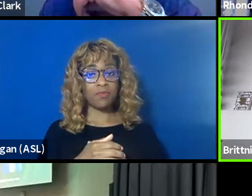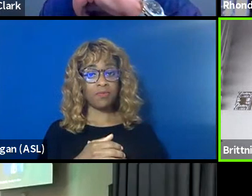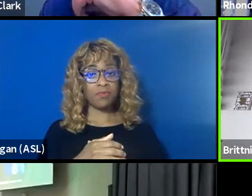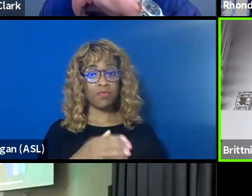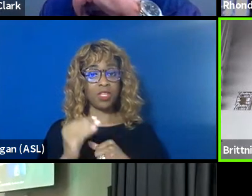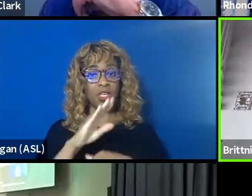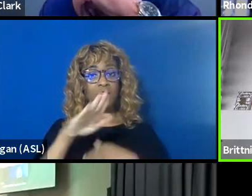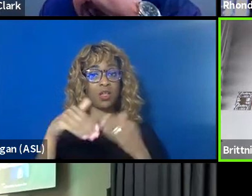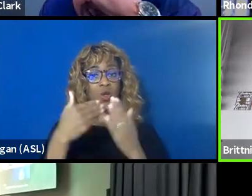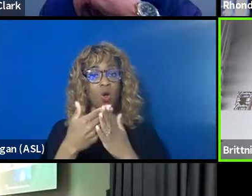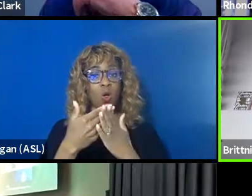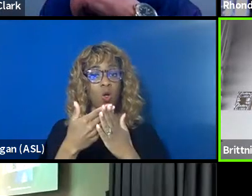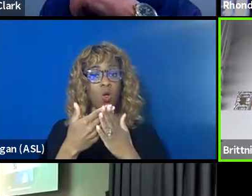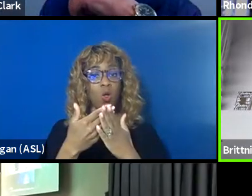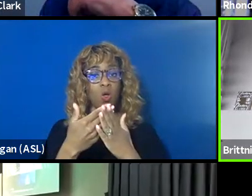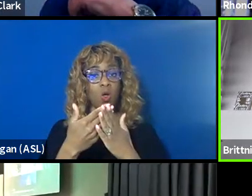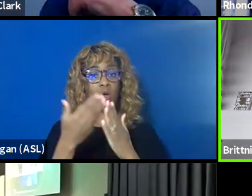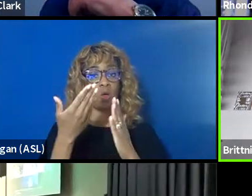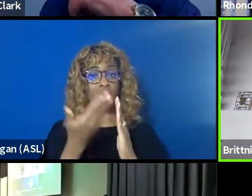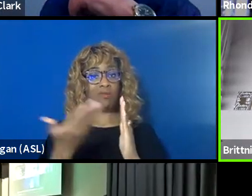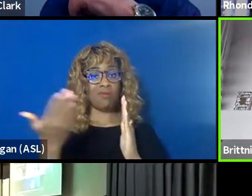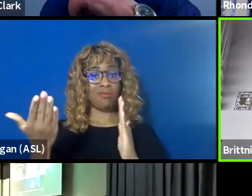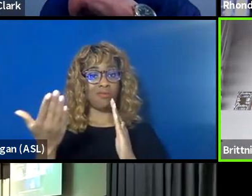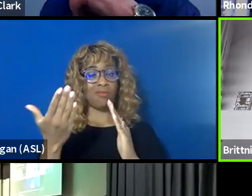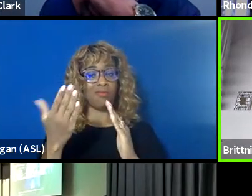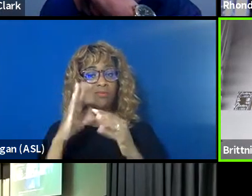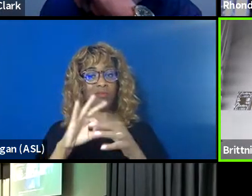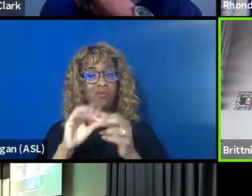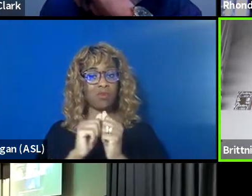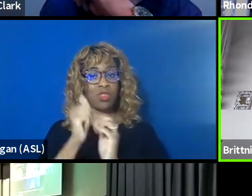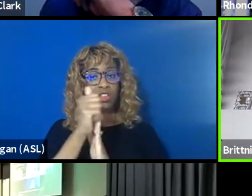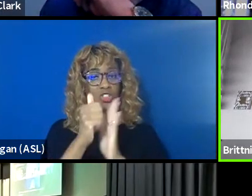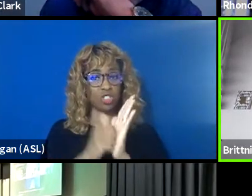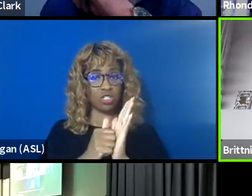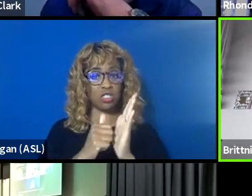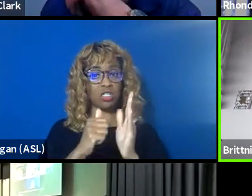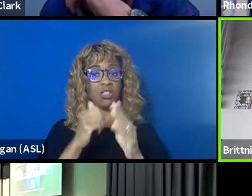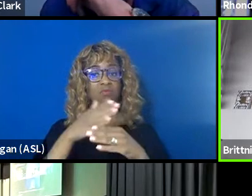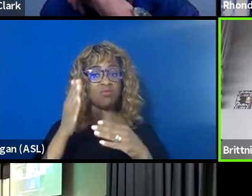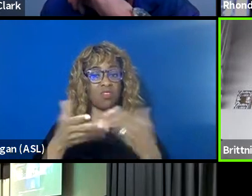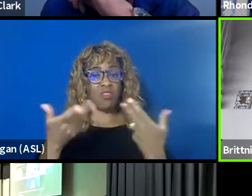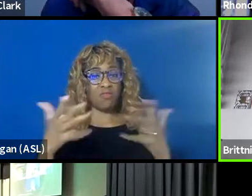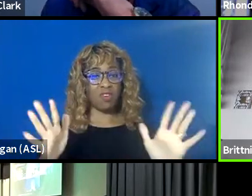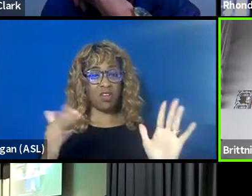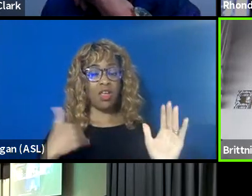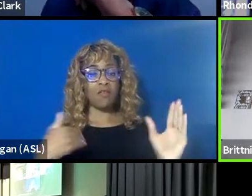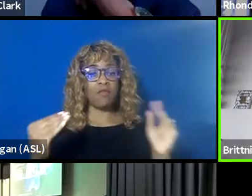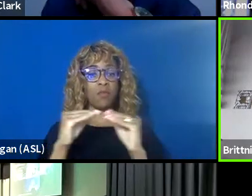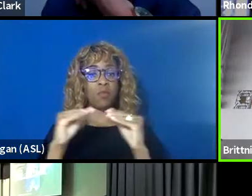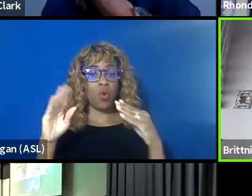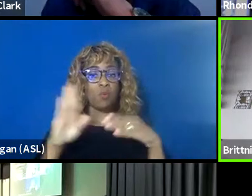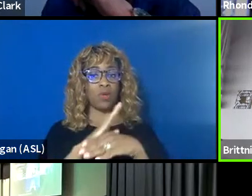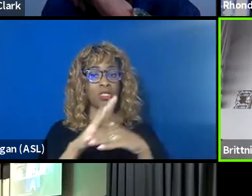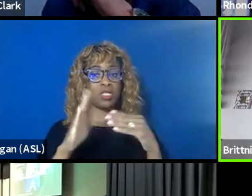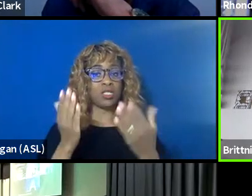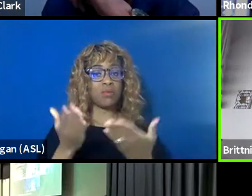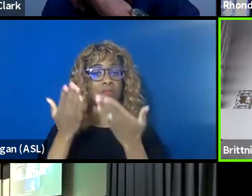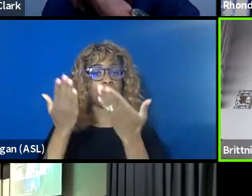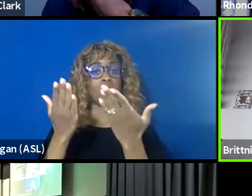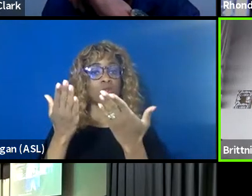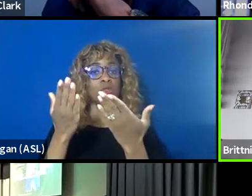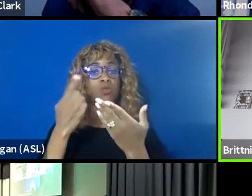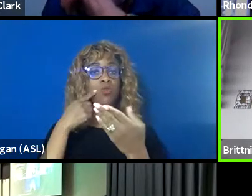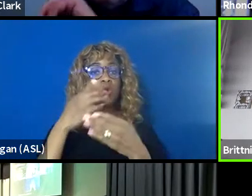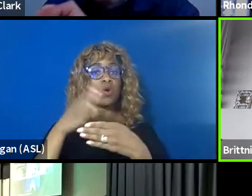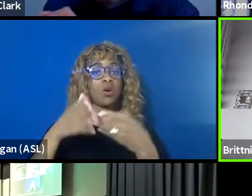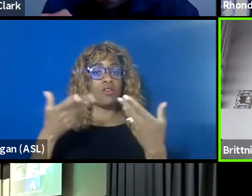that all items on the agenda are completed and the commission has no further business, a motion to adjourn is in order. May I